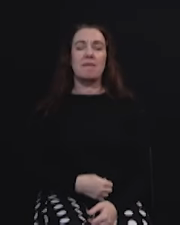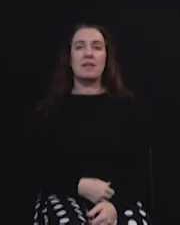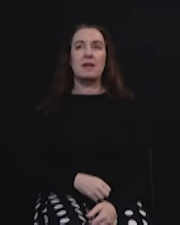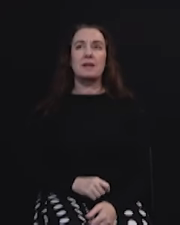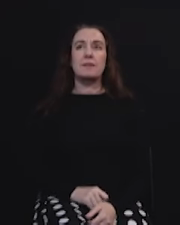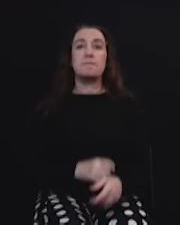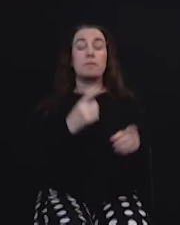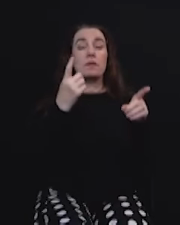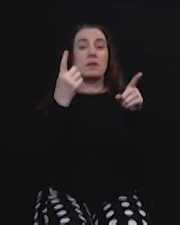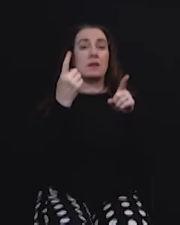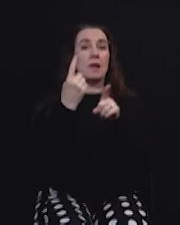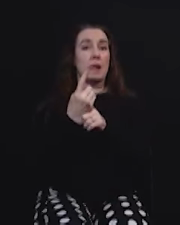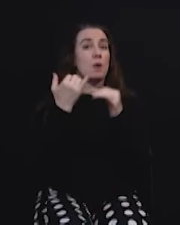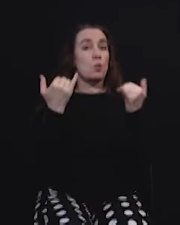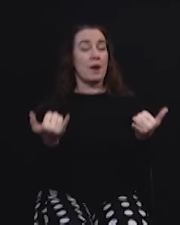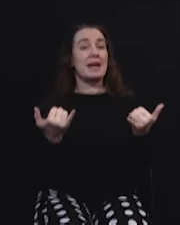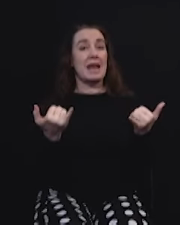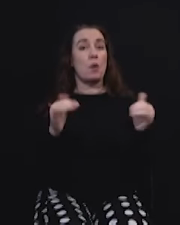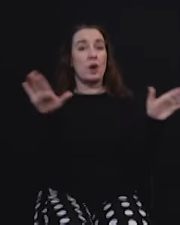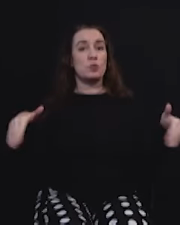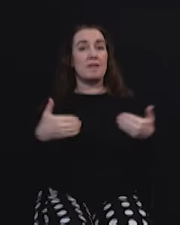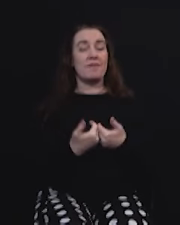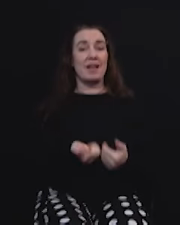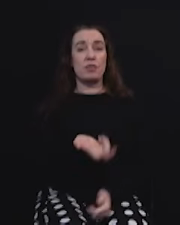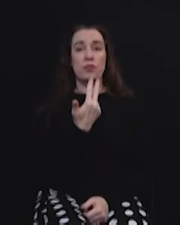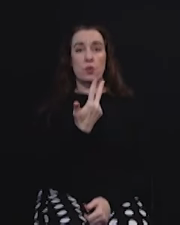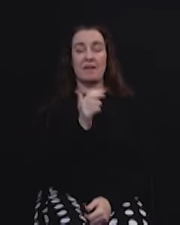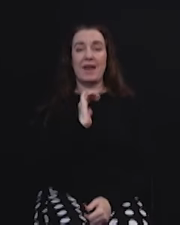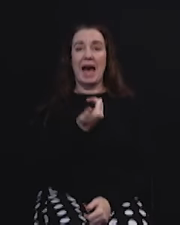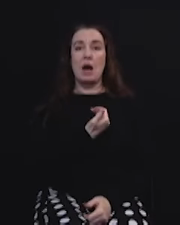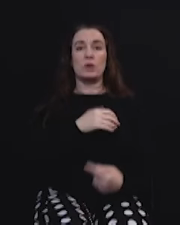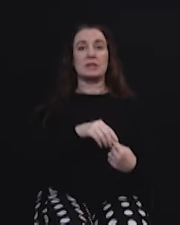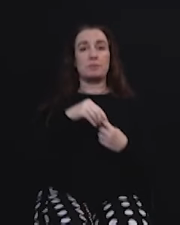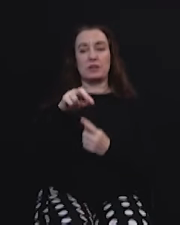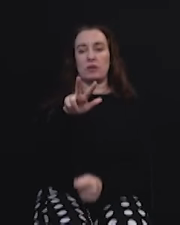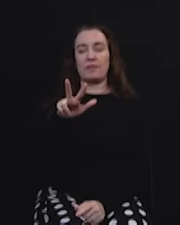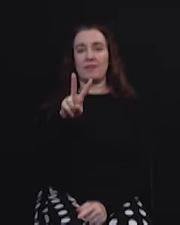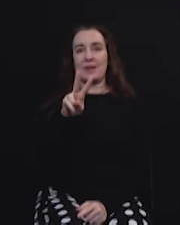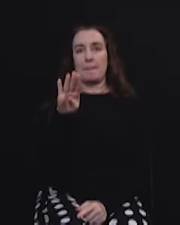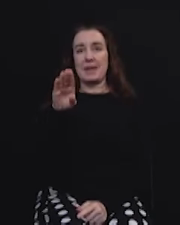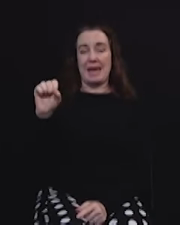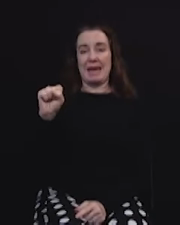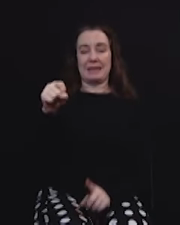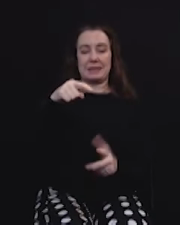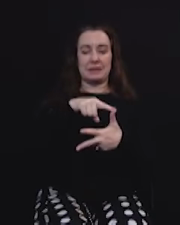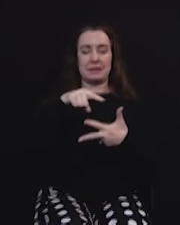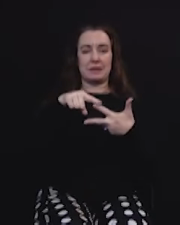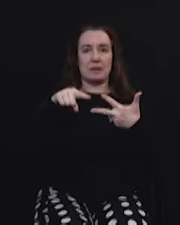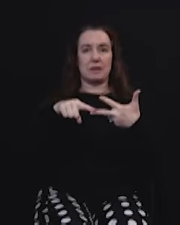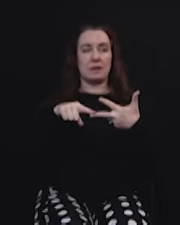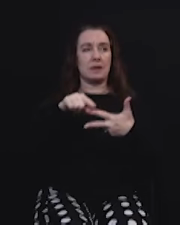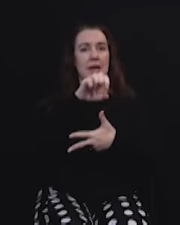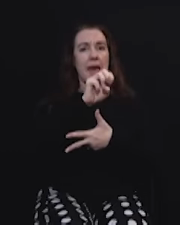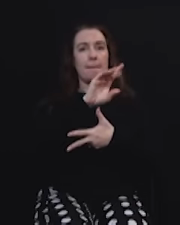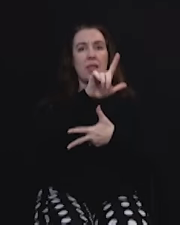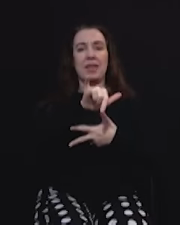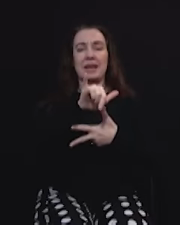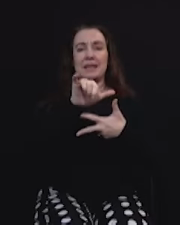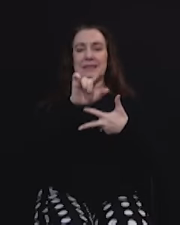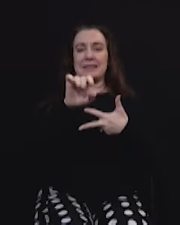And right now, I want to invite three of our very special VBSers up here with me. I want to invite Emma and Zeke and Lulu to come up here. They're